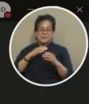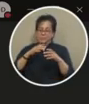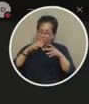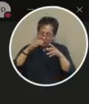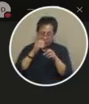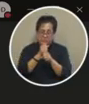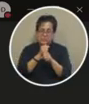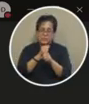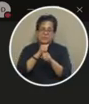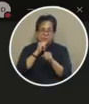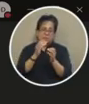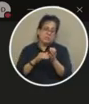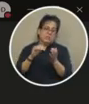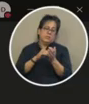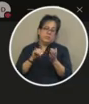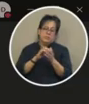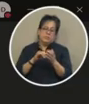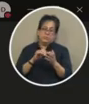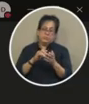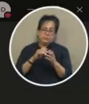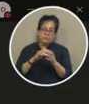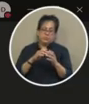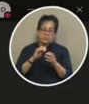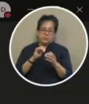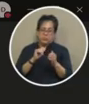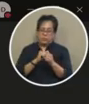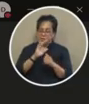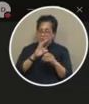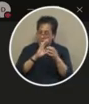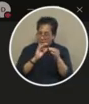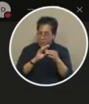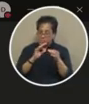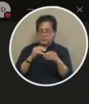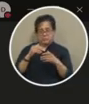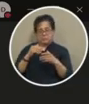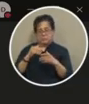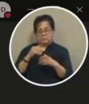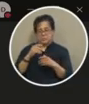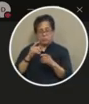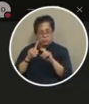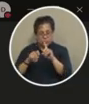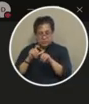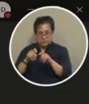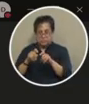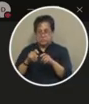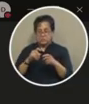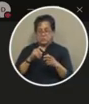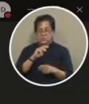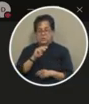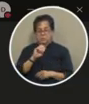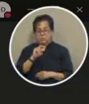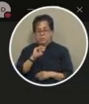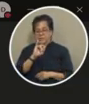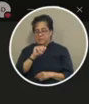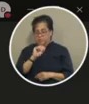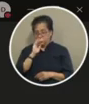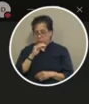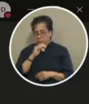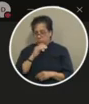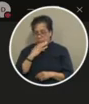succinct and non-redundant as possible with your questions and your comments so we can move along. Monica Lambrana is asked to speak.